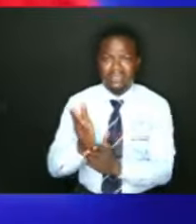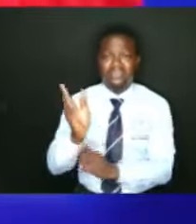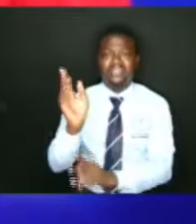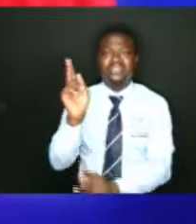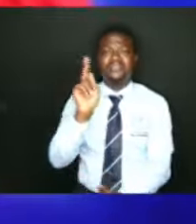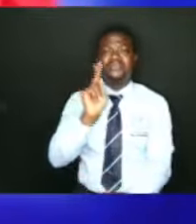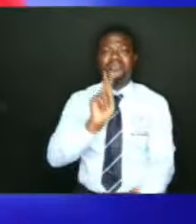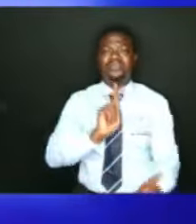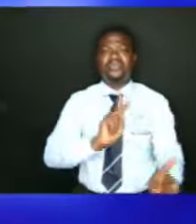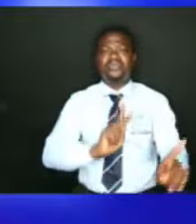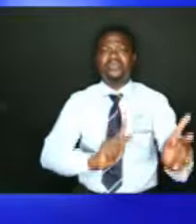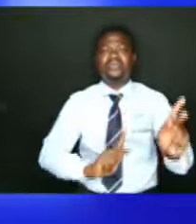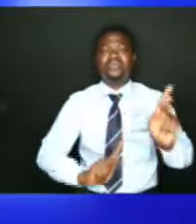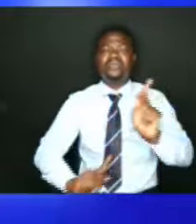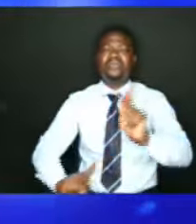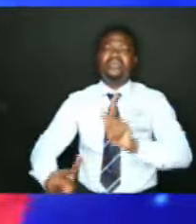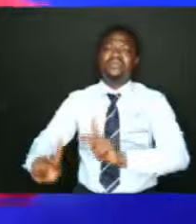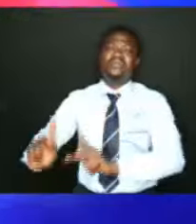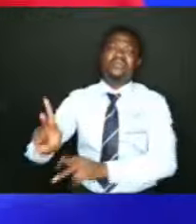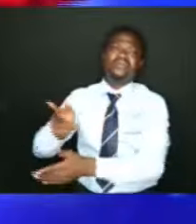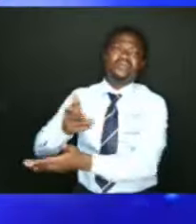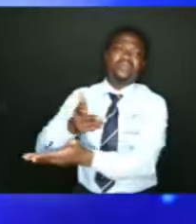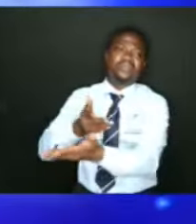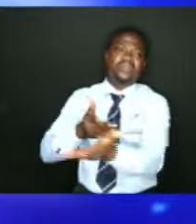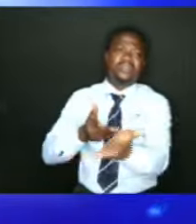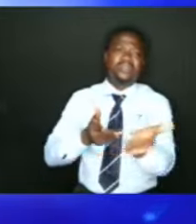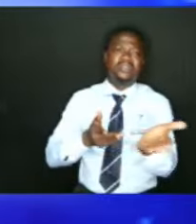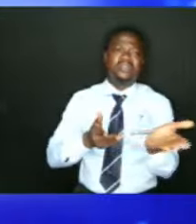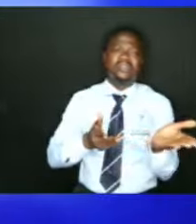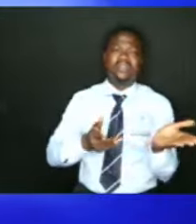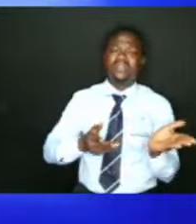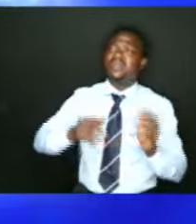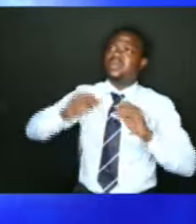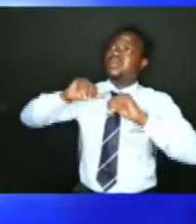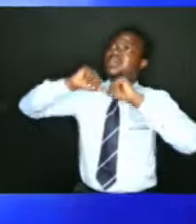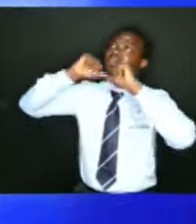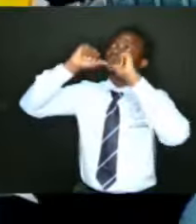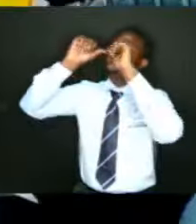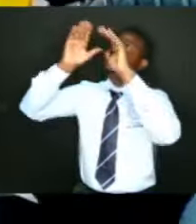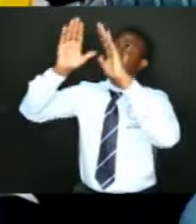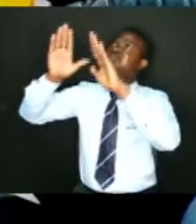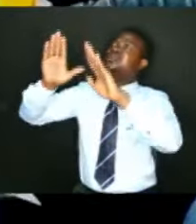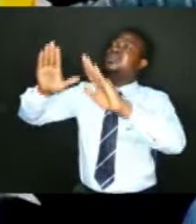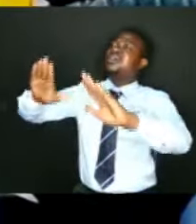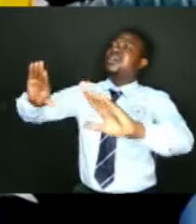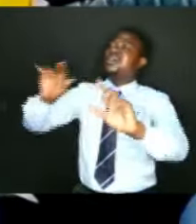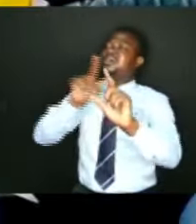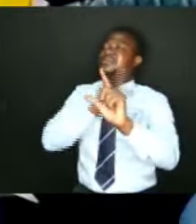Era.